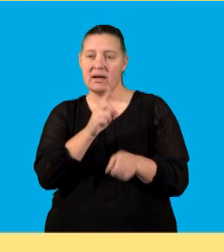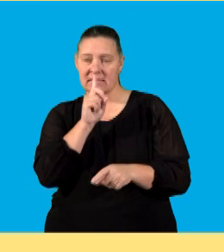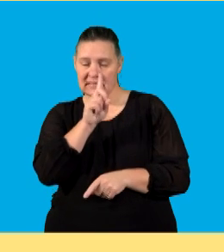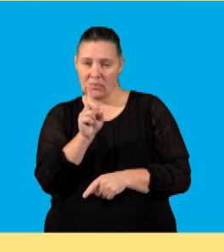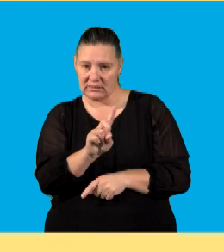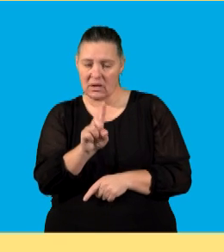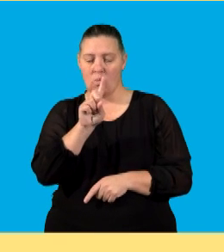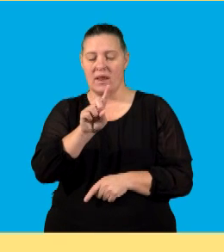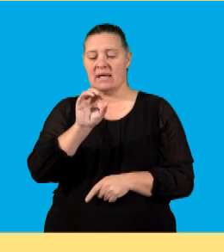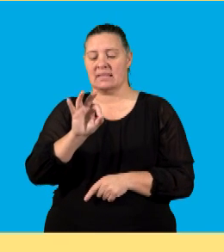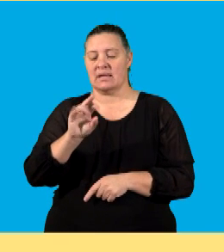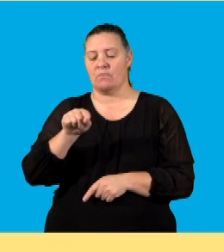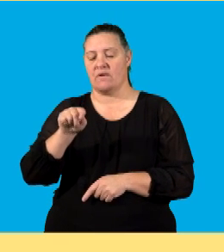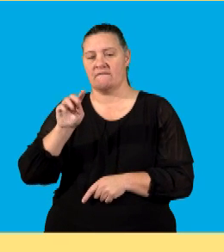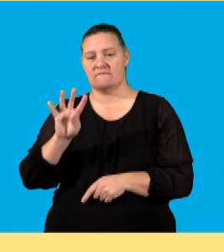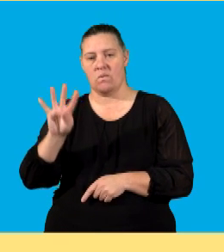see